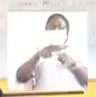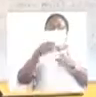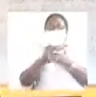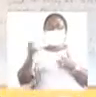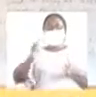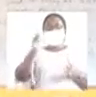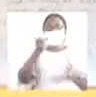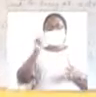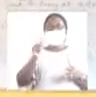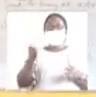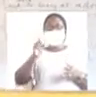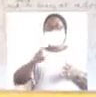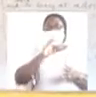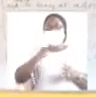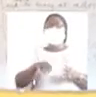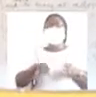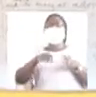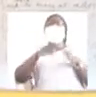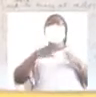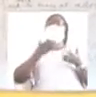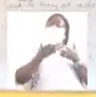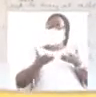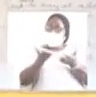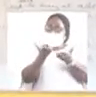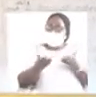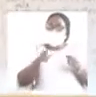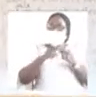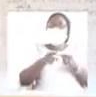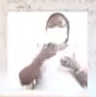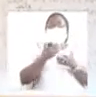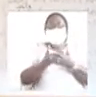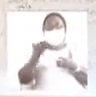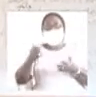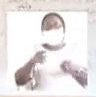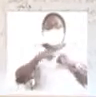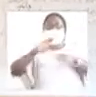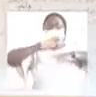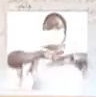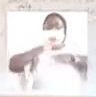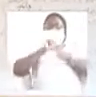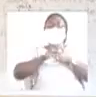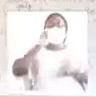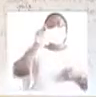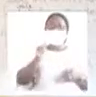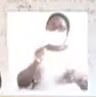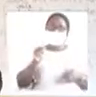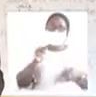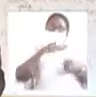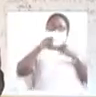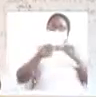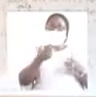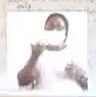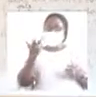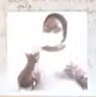must be a willingness to spend resources to satisfy that need. When these three conditions are